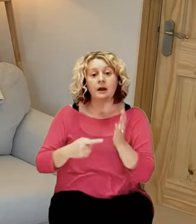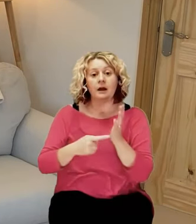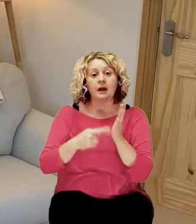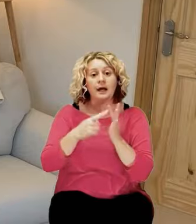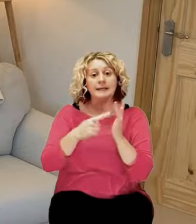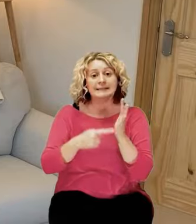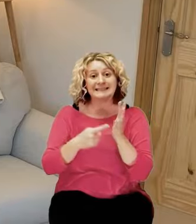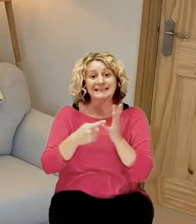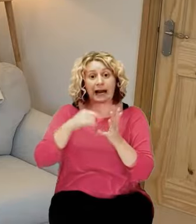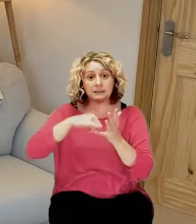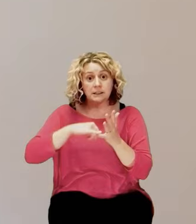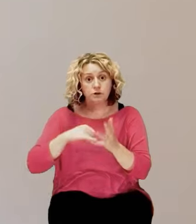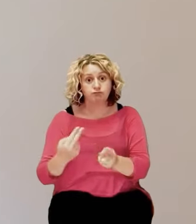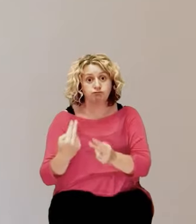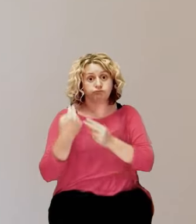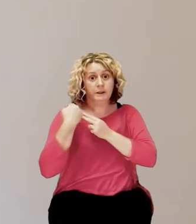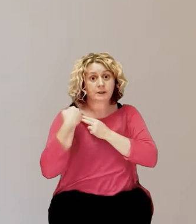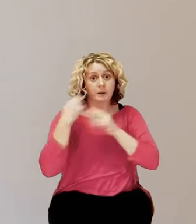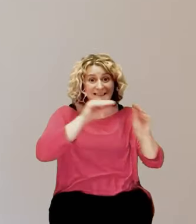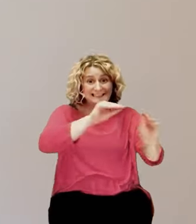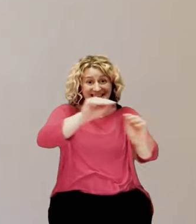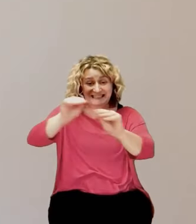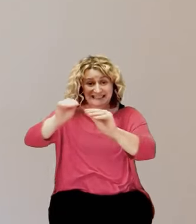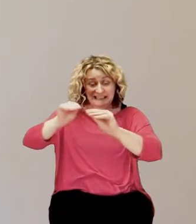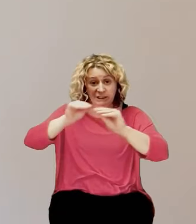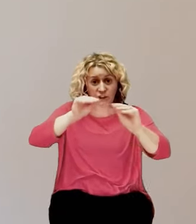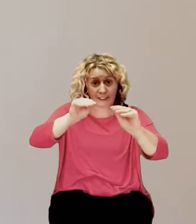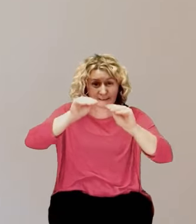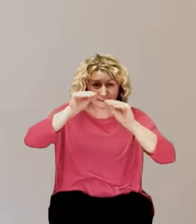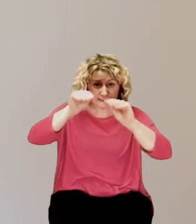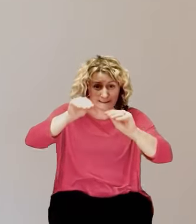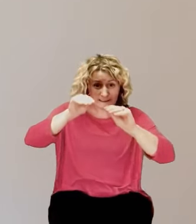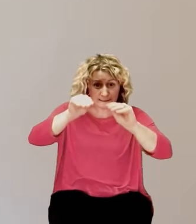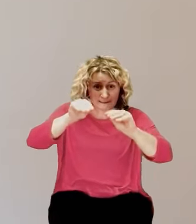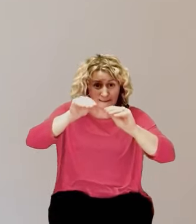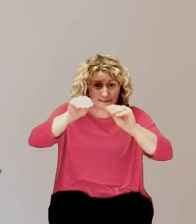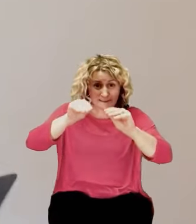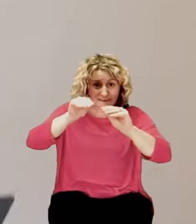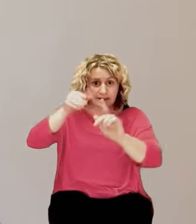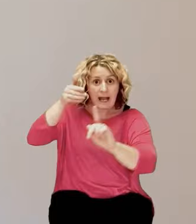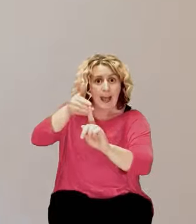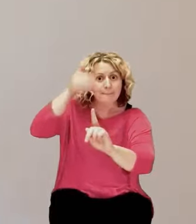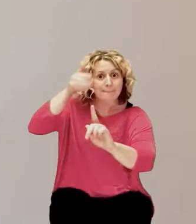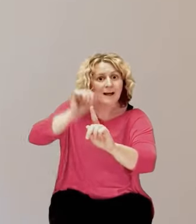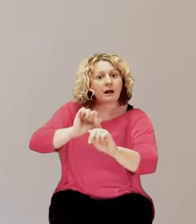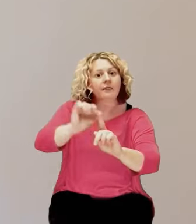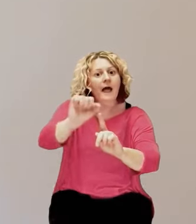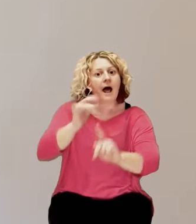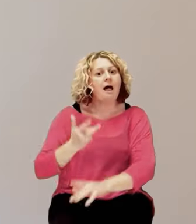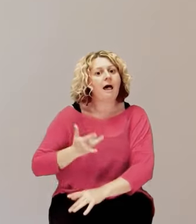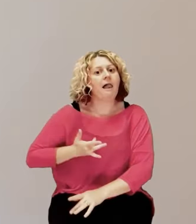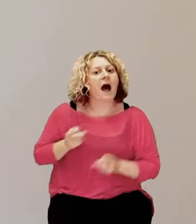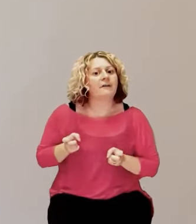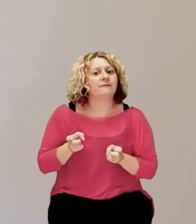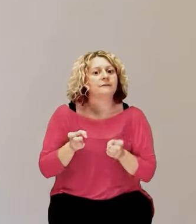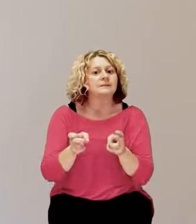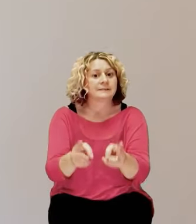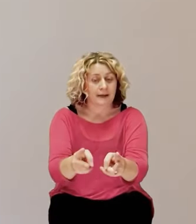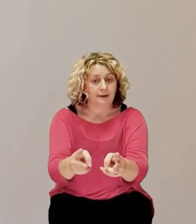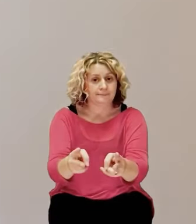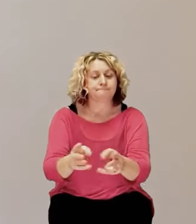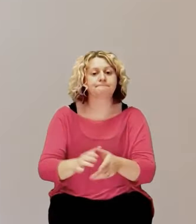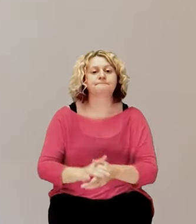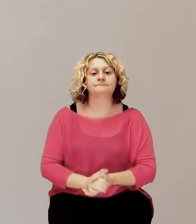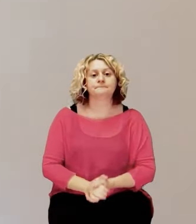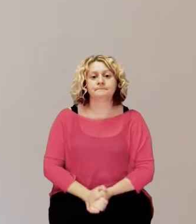I want to take you back to Simon again. Simon's still a coach. He's been in football for 45 years, professional football. If